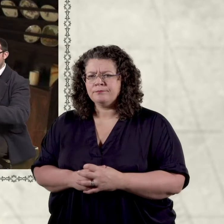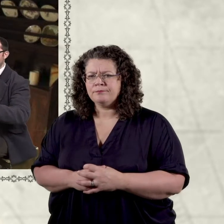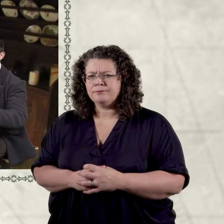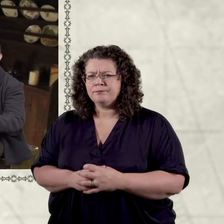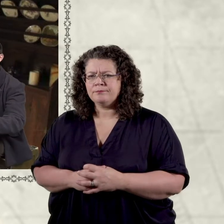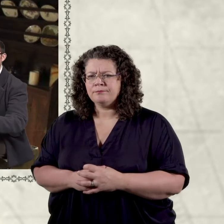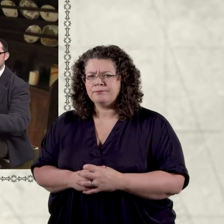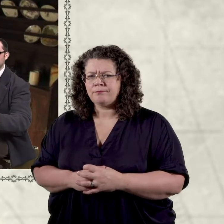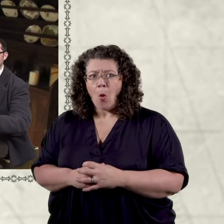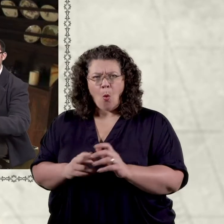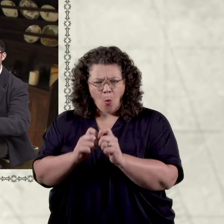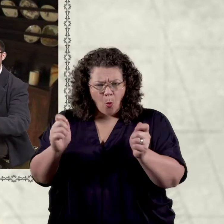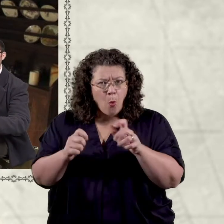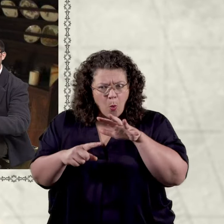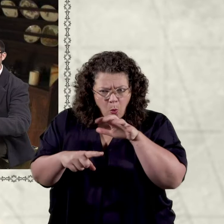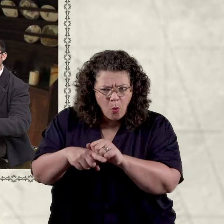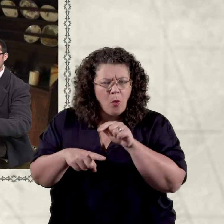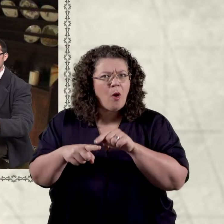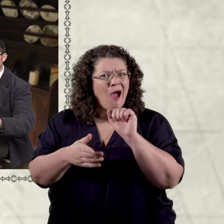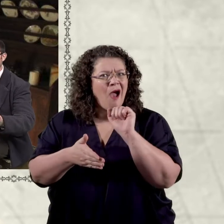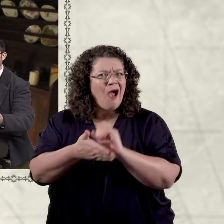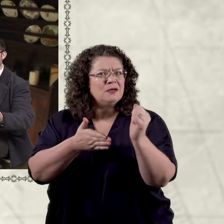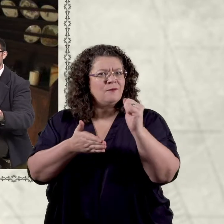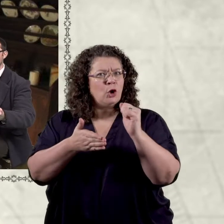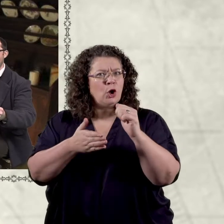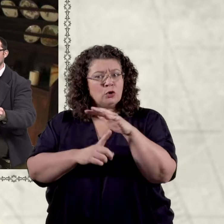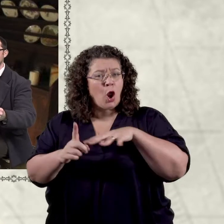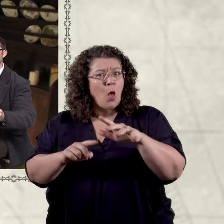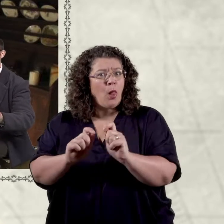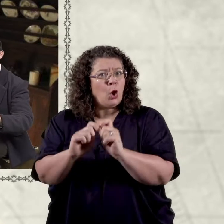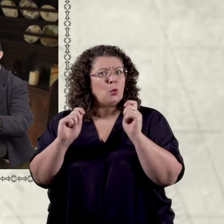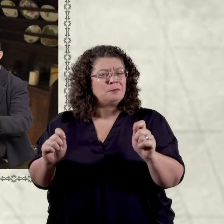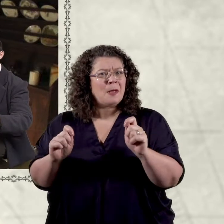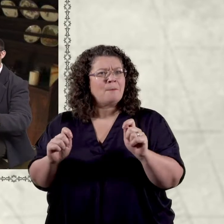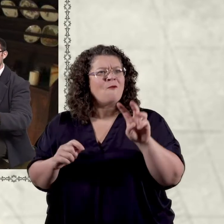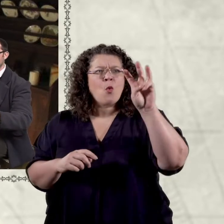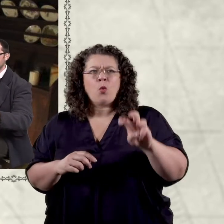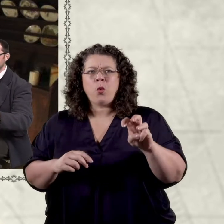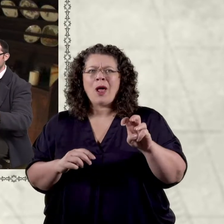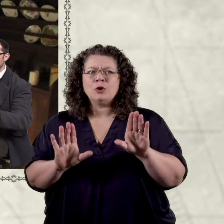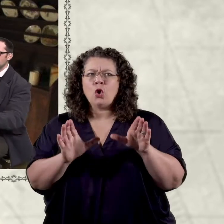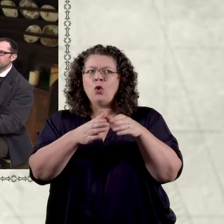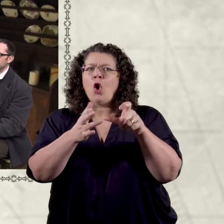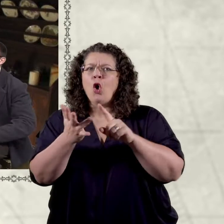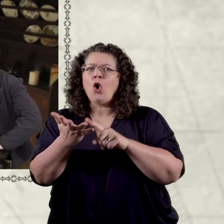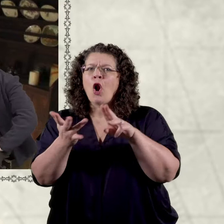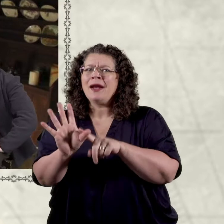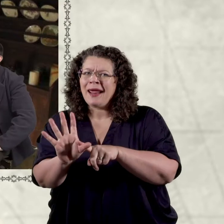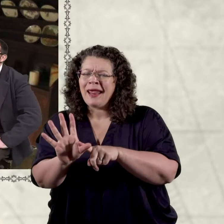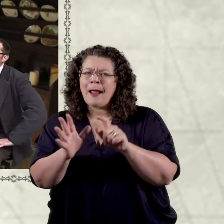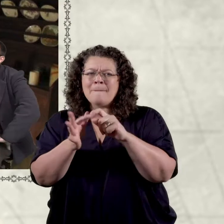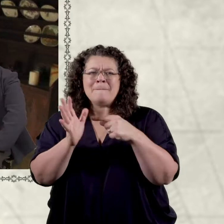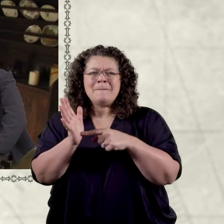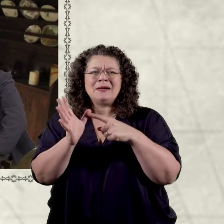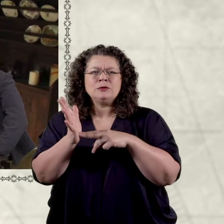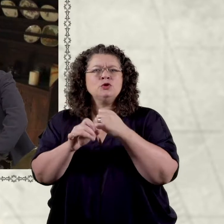Hey, there's an advert in the local newspaper for the Welsh colony in Patagonia. Yes, I